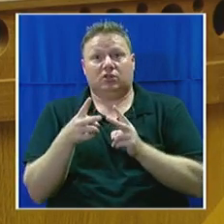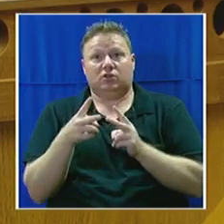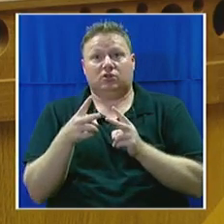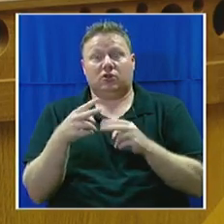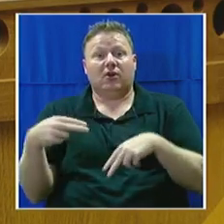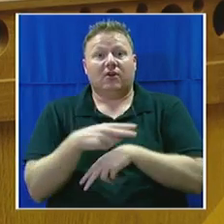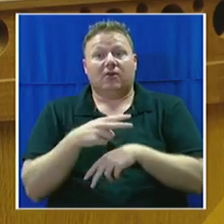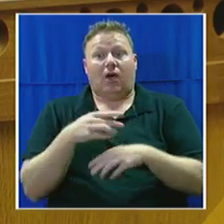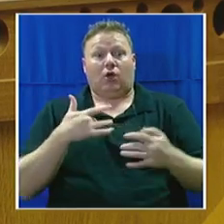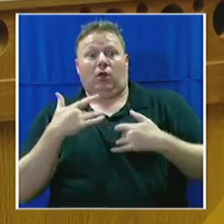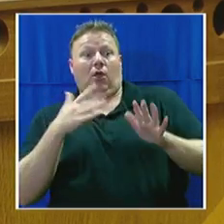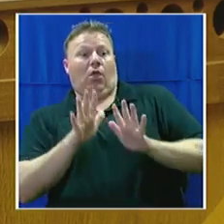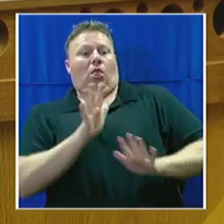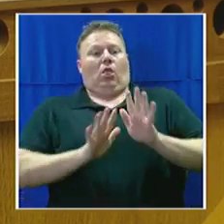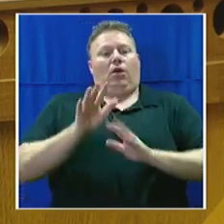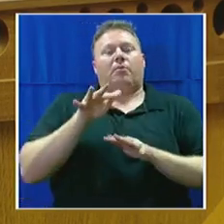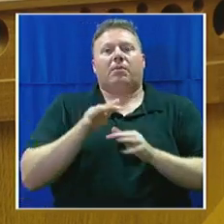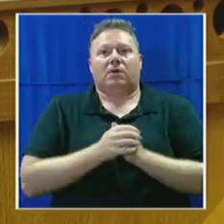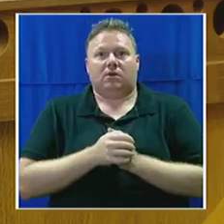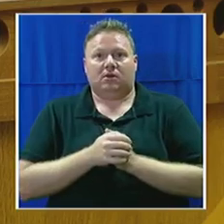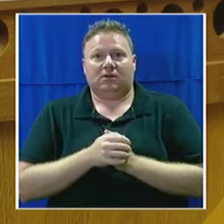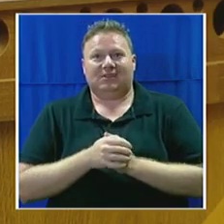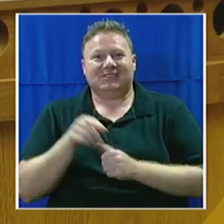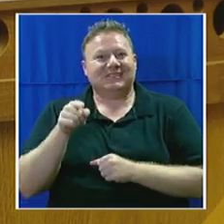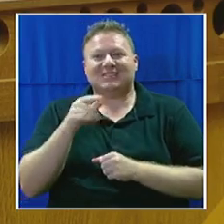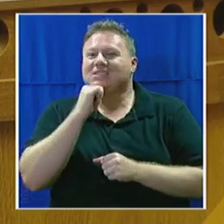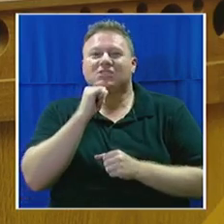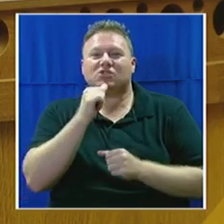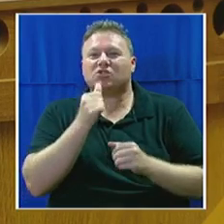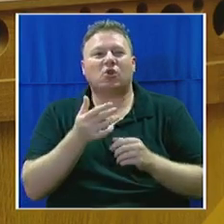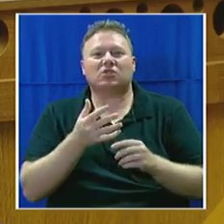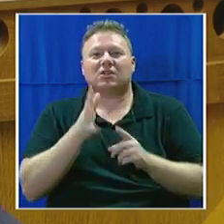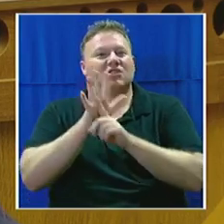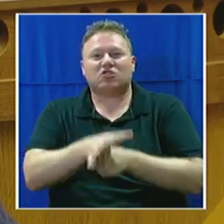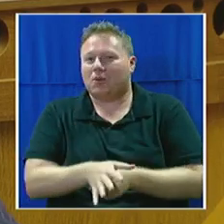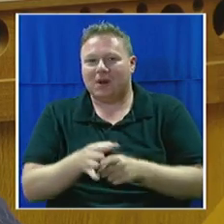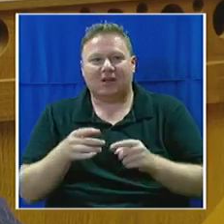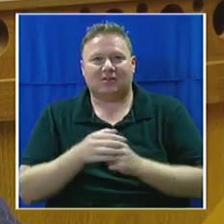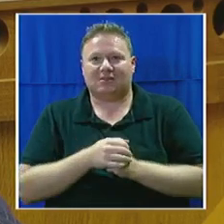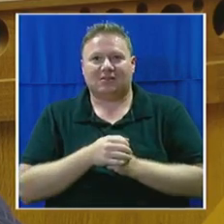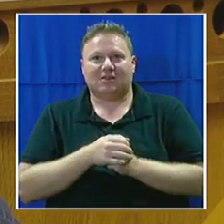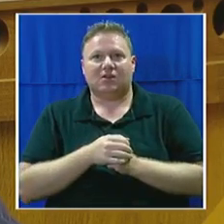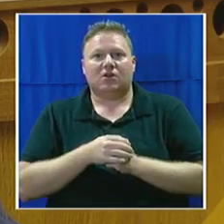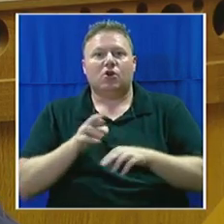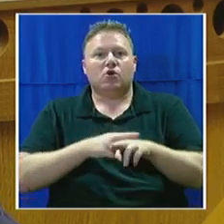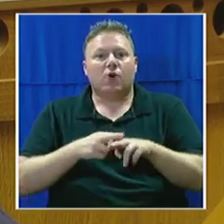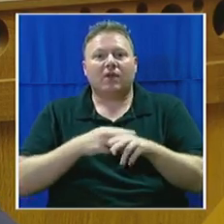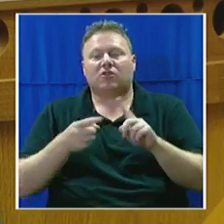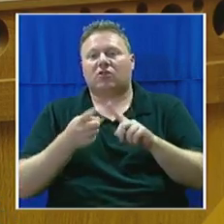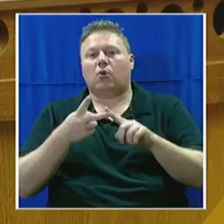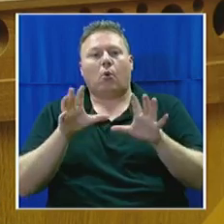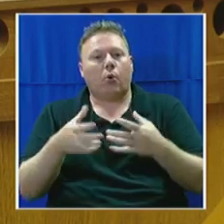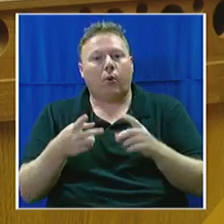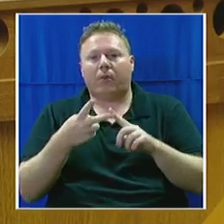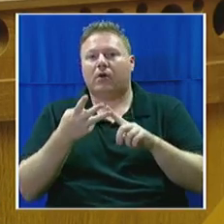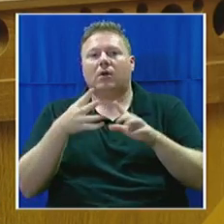this virus. The coronavirus has proven not to discriminate. It has not targeted a specific race or ethnic group or